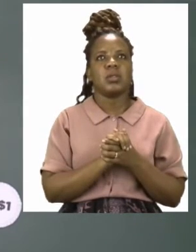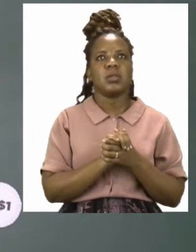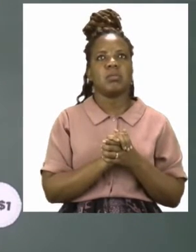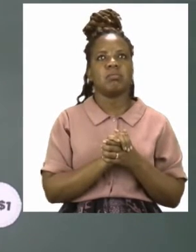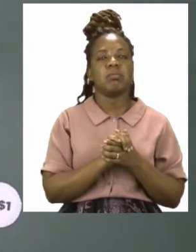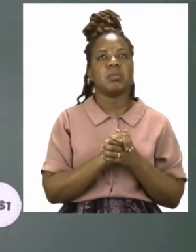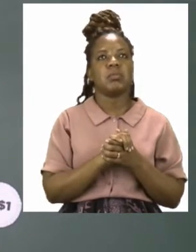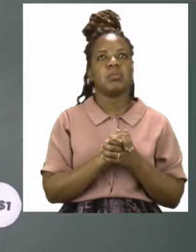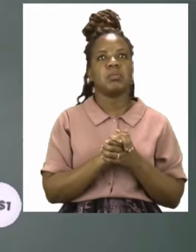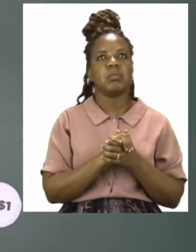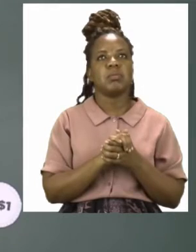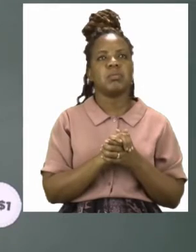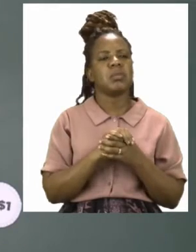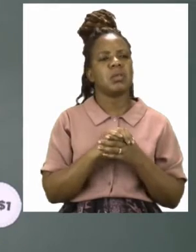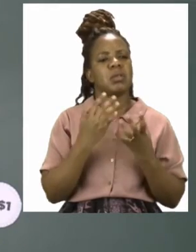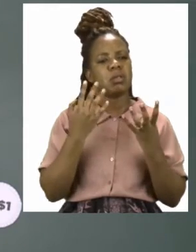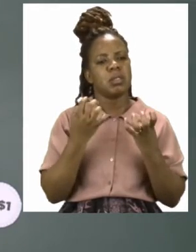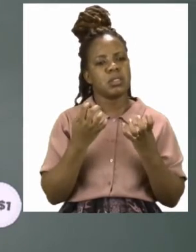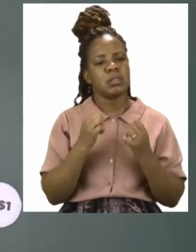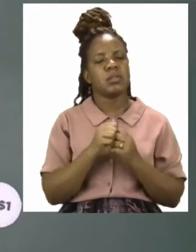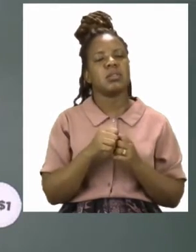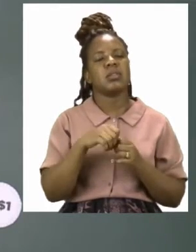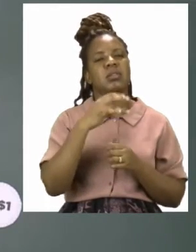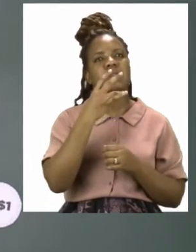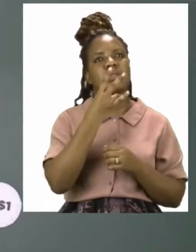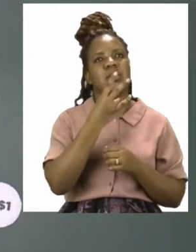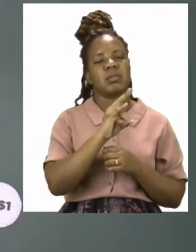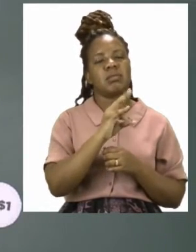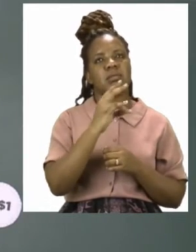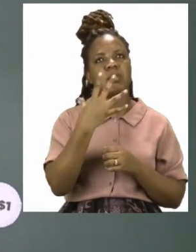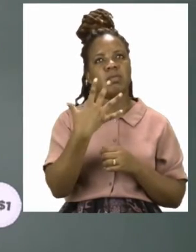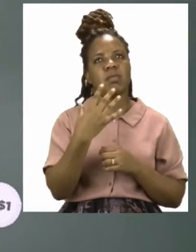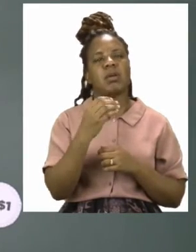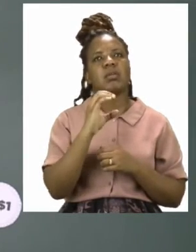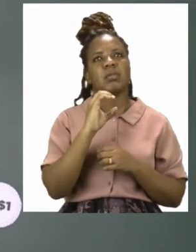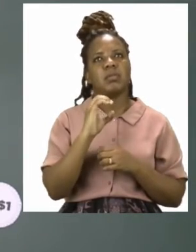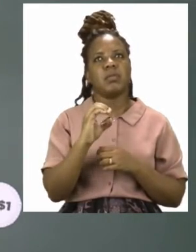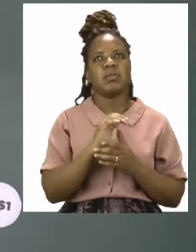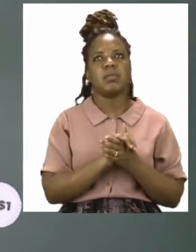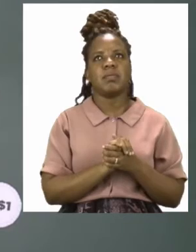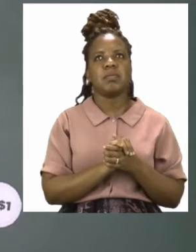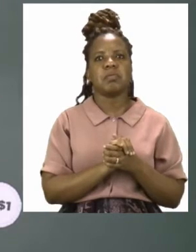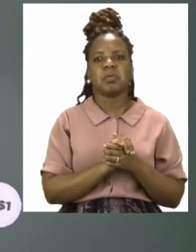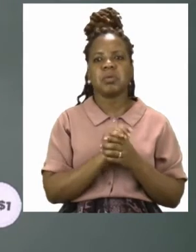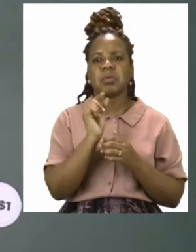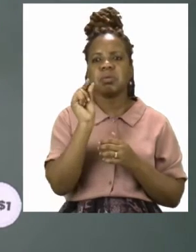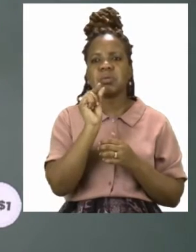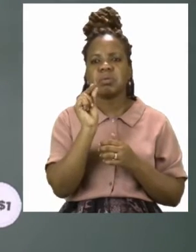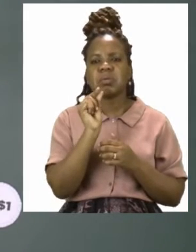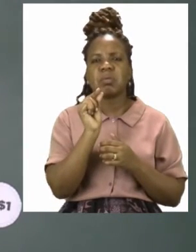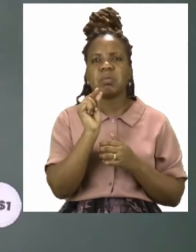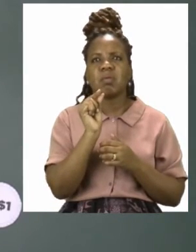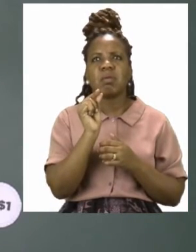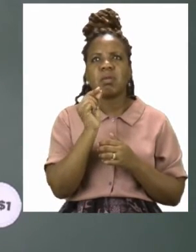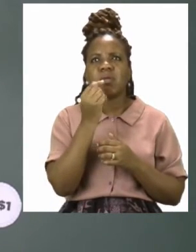I need 75 cents. So, instead of trying to get the small 5-cent coins, we can